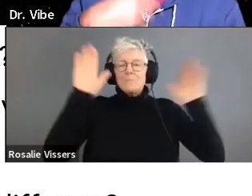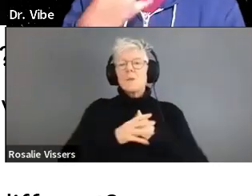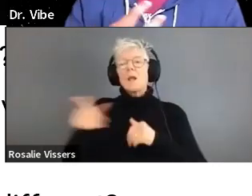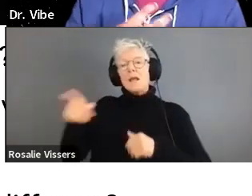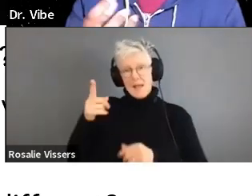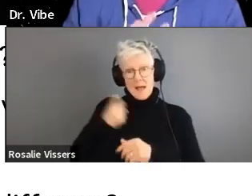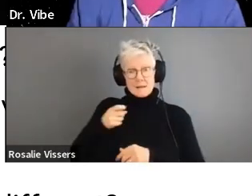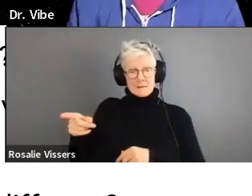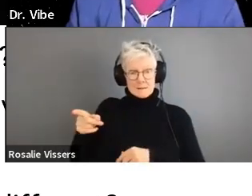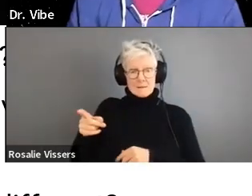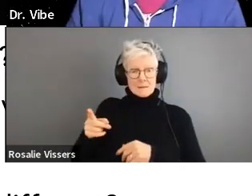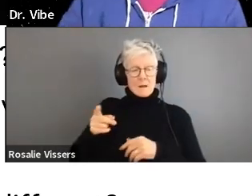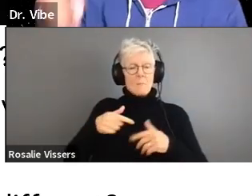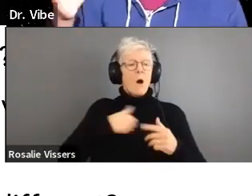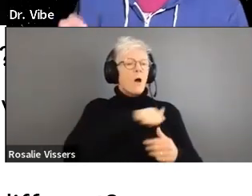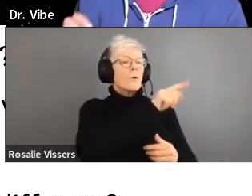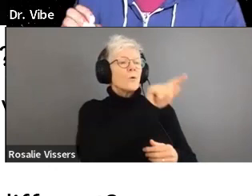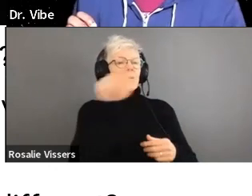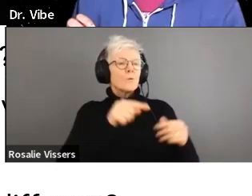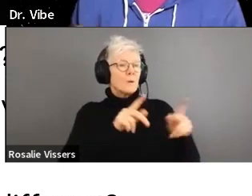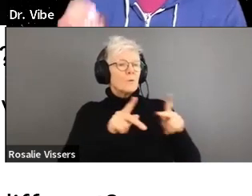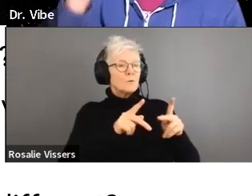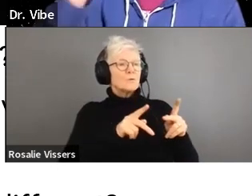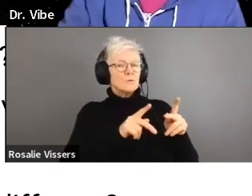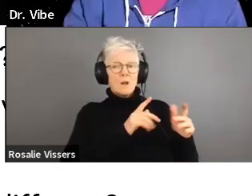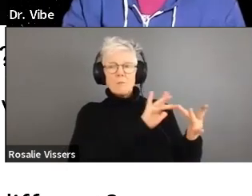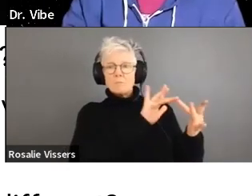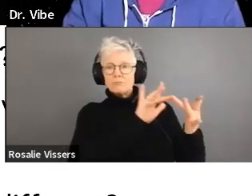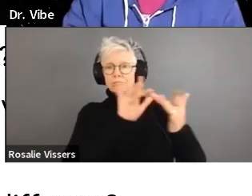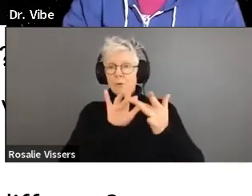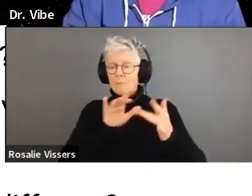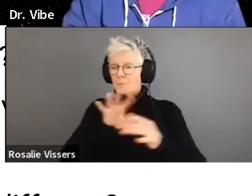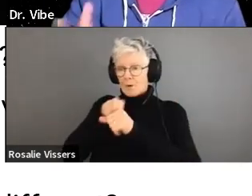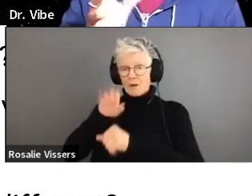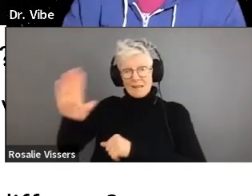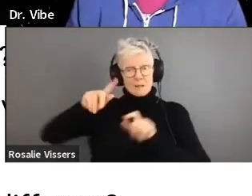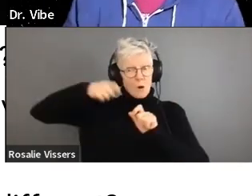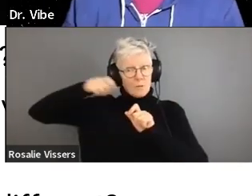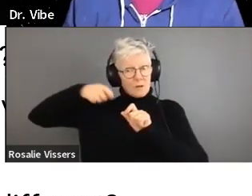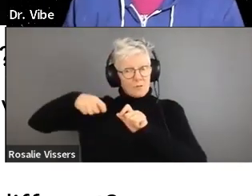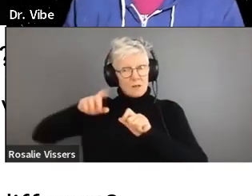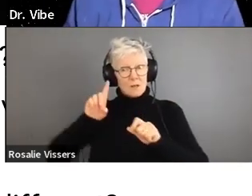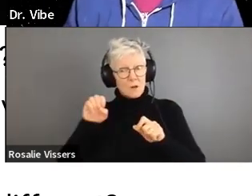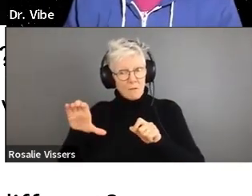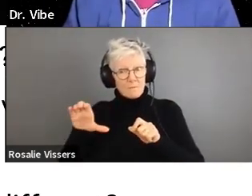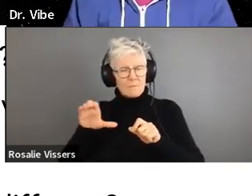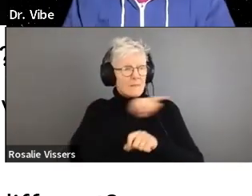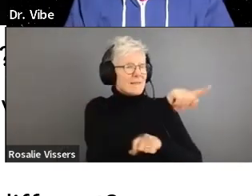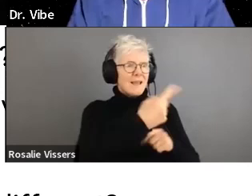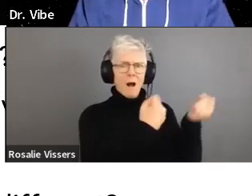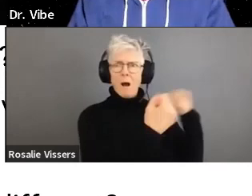some of the people that I've had conversations with to be part of the documentary, and they said yes. So I hope that answers your